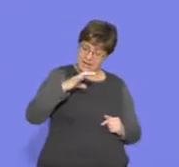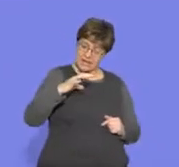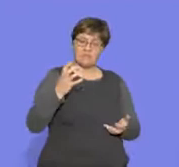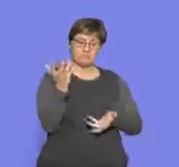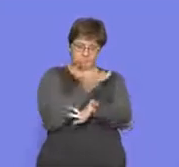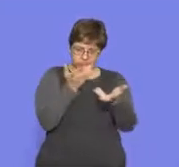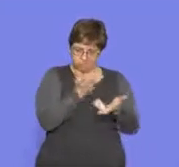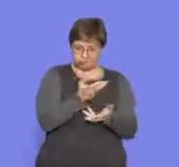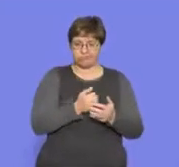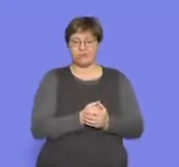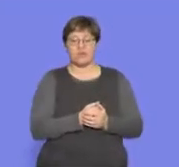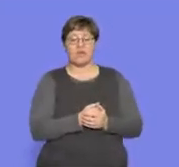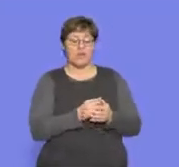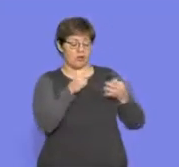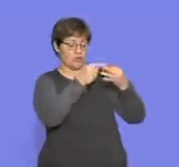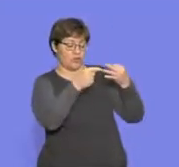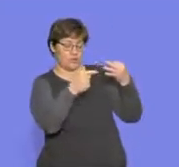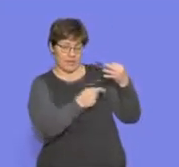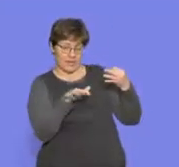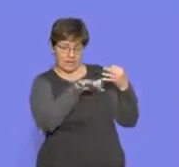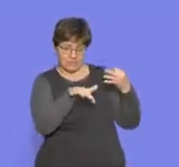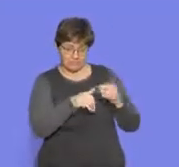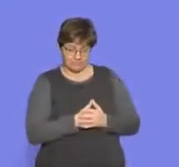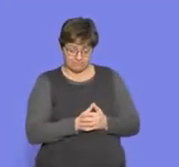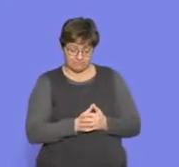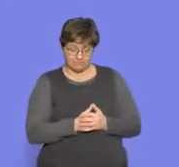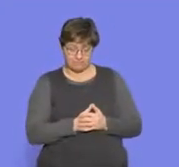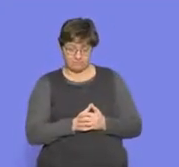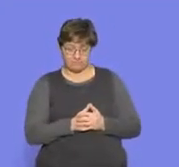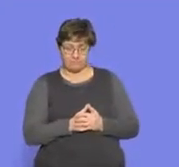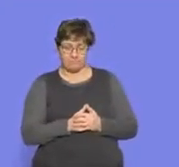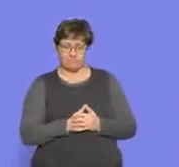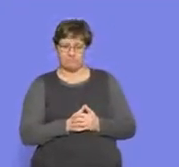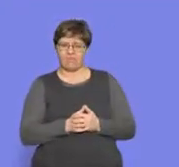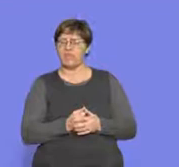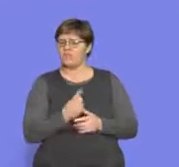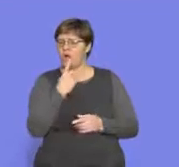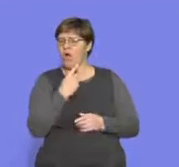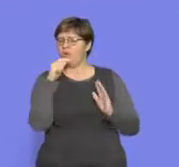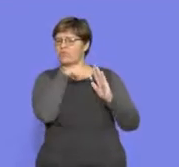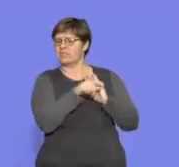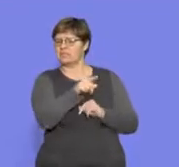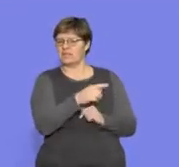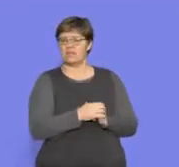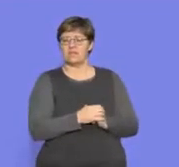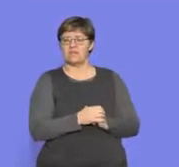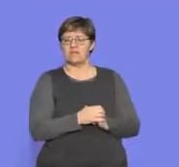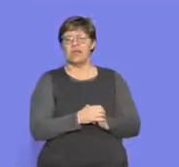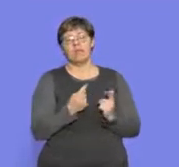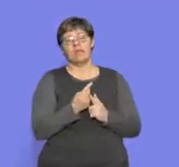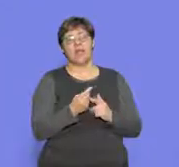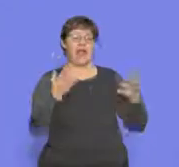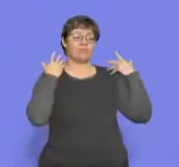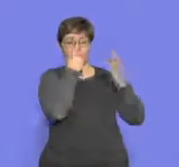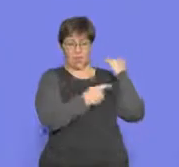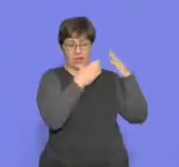can interact with the lithosphere, atmosphere, and the hydrosphere. So if we were to try and understand the context of this, so if we were to